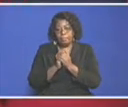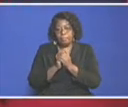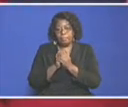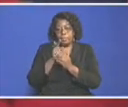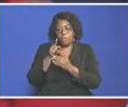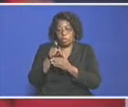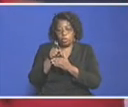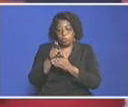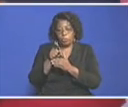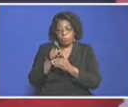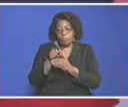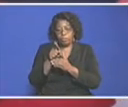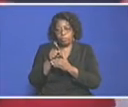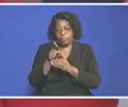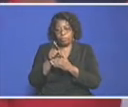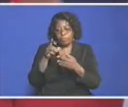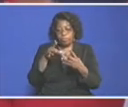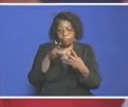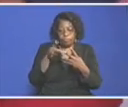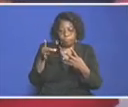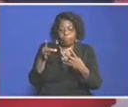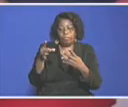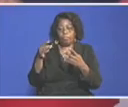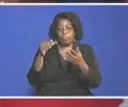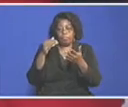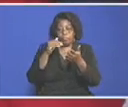you re-elect the FNM,